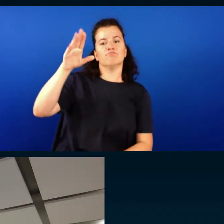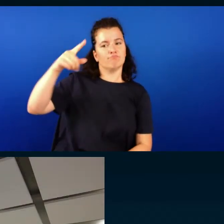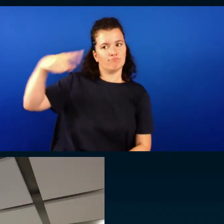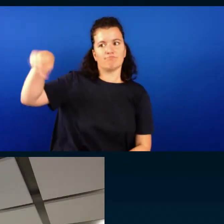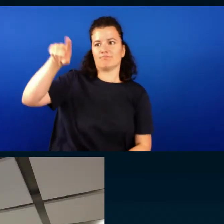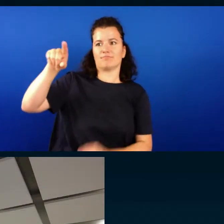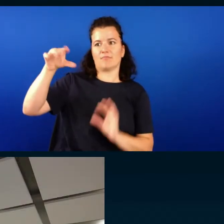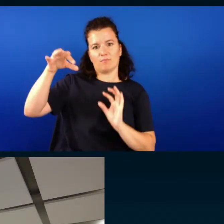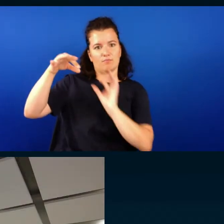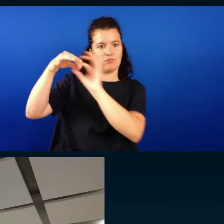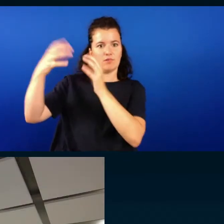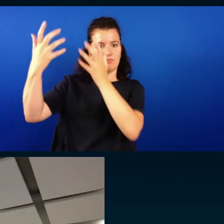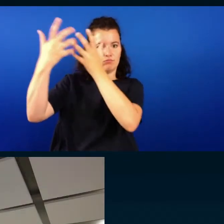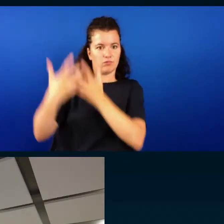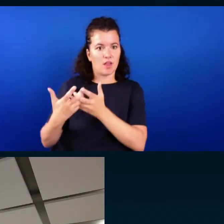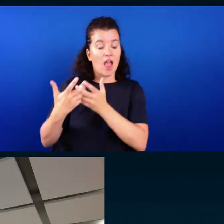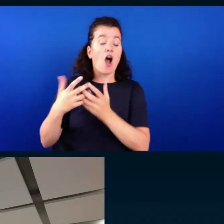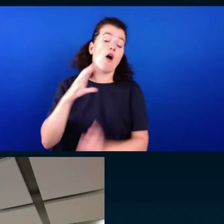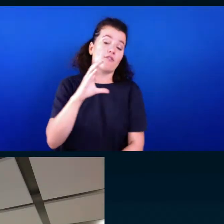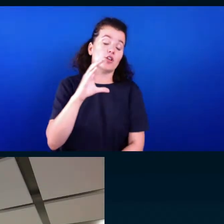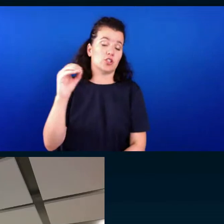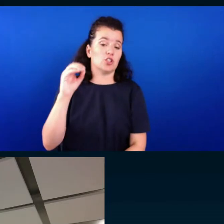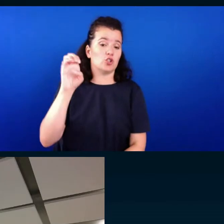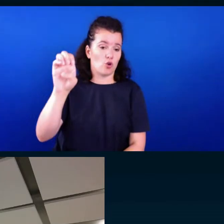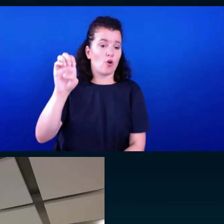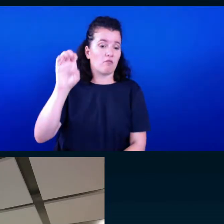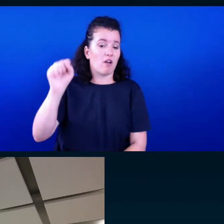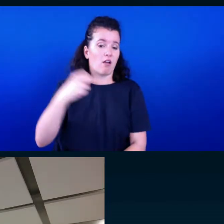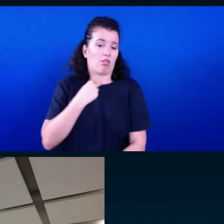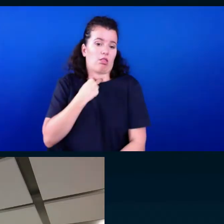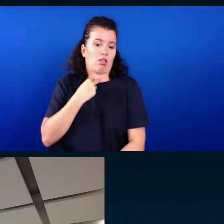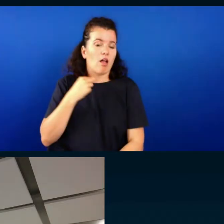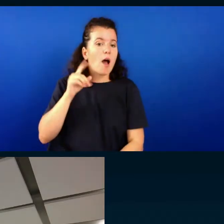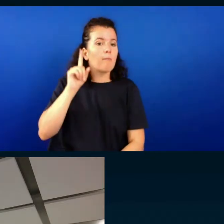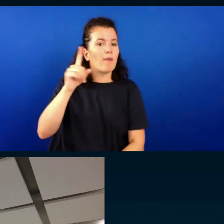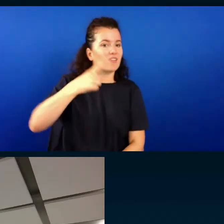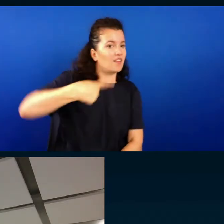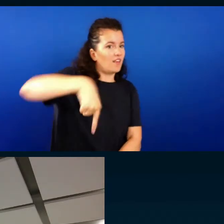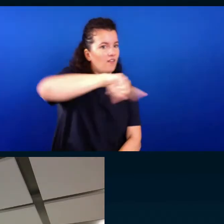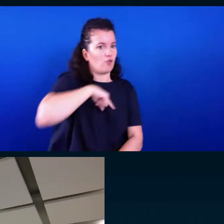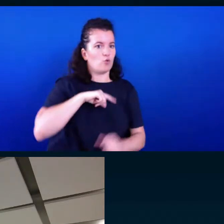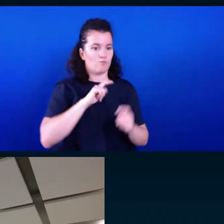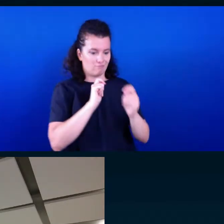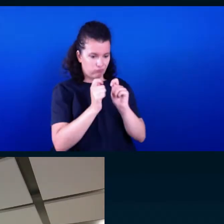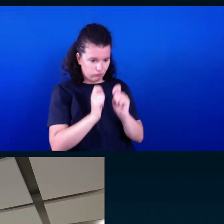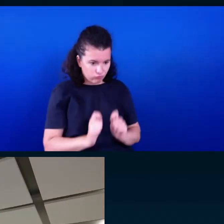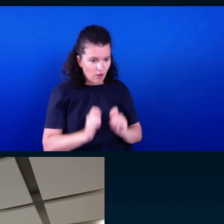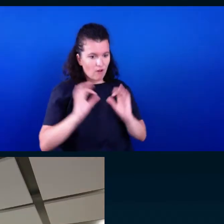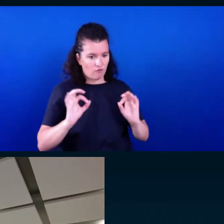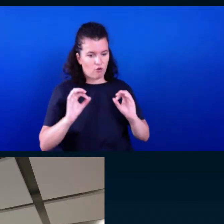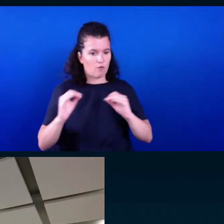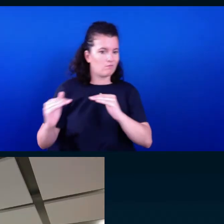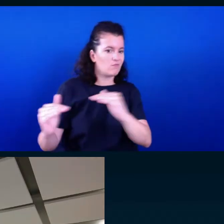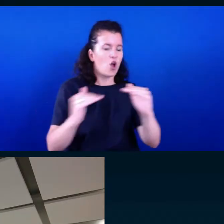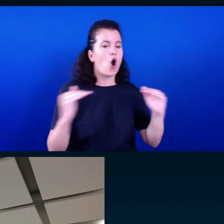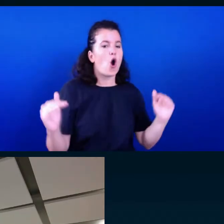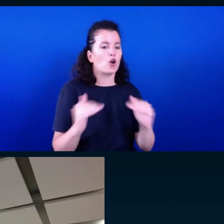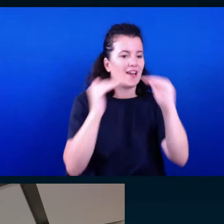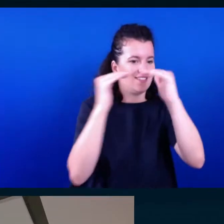have to tailor it in such a way that it can be used across the organization. I hope that can